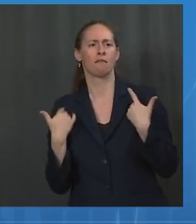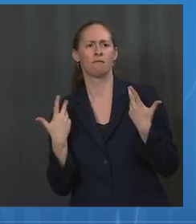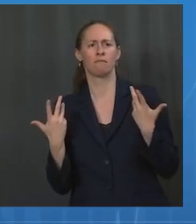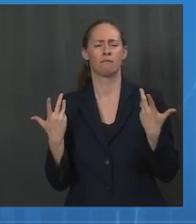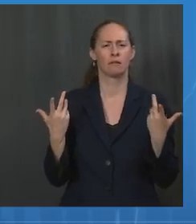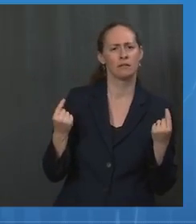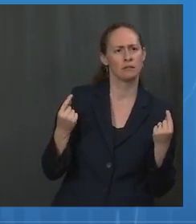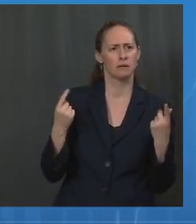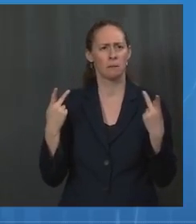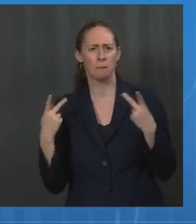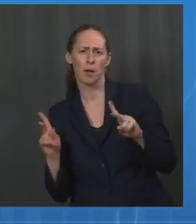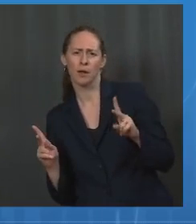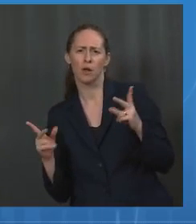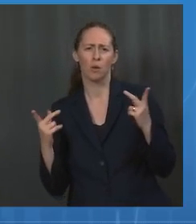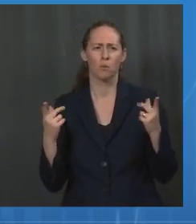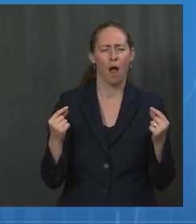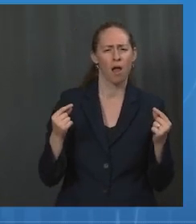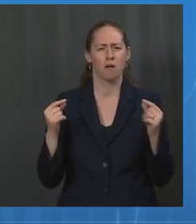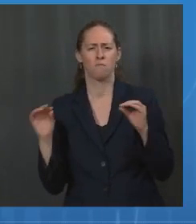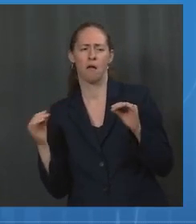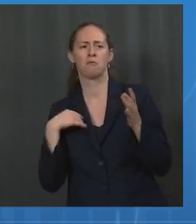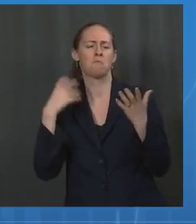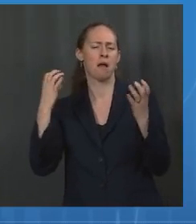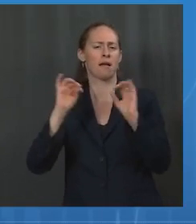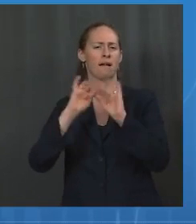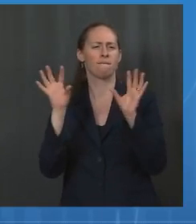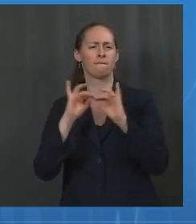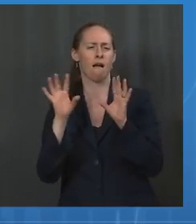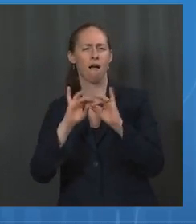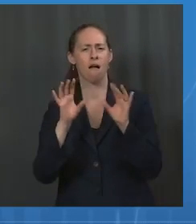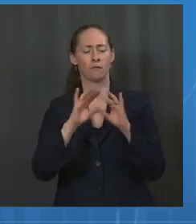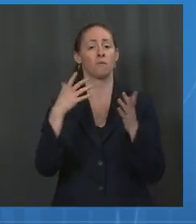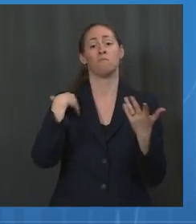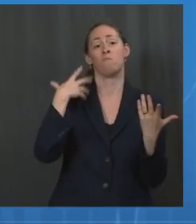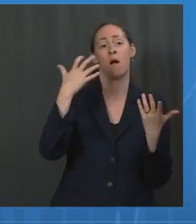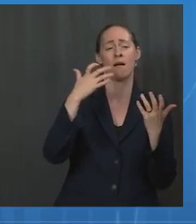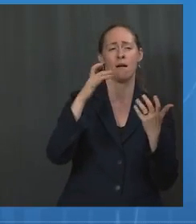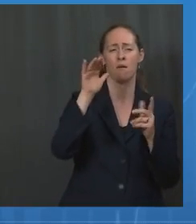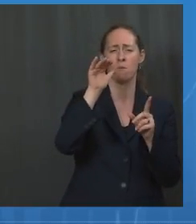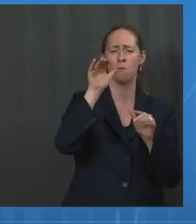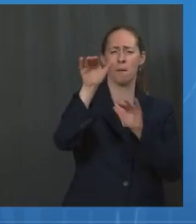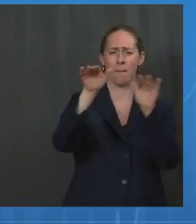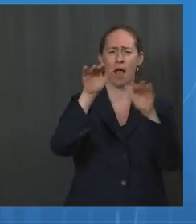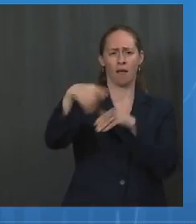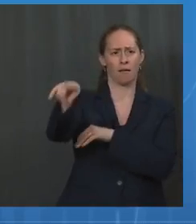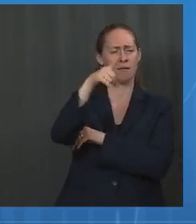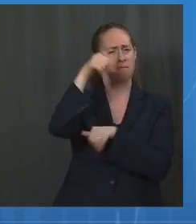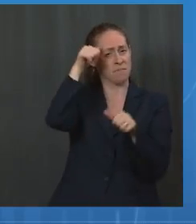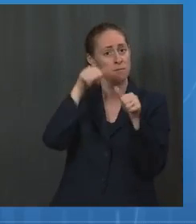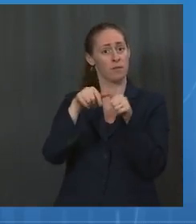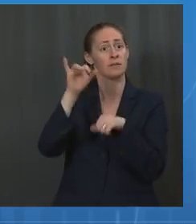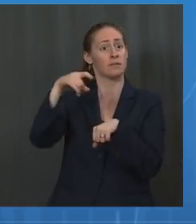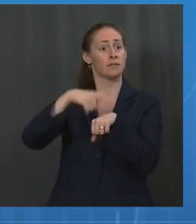regulation, as you know, just to recall, the FDA issued an emergency use authorization for use in